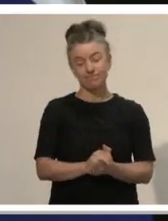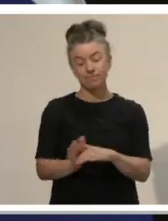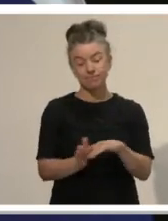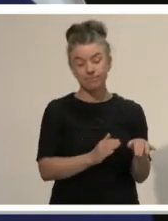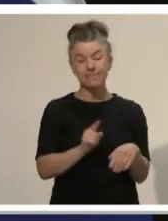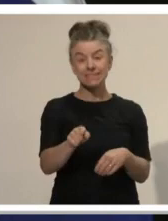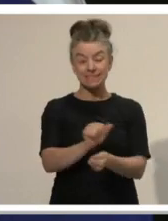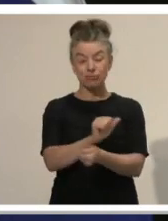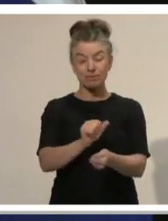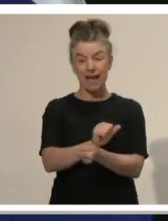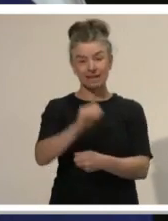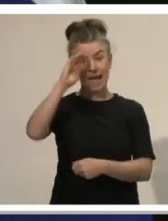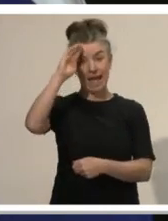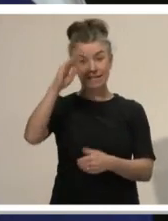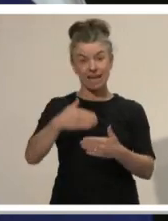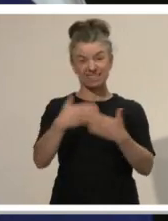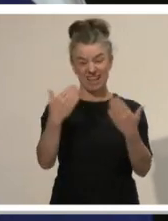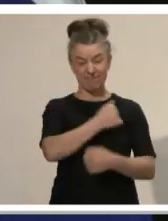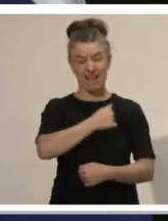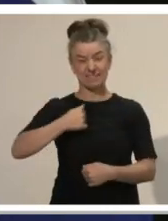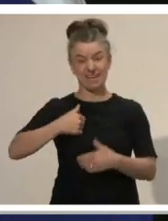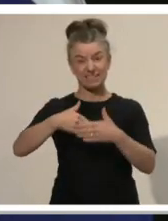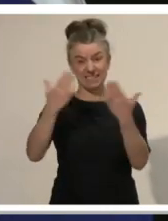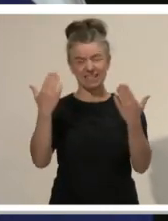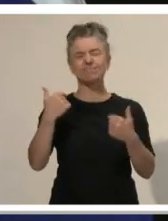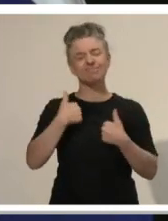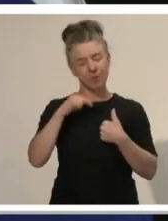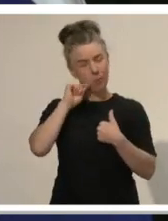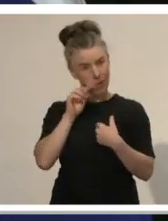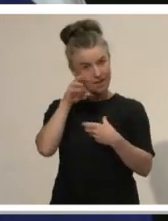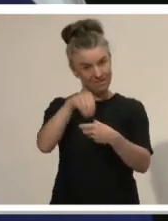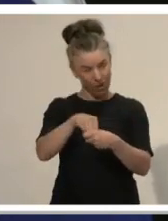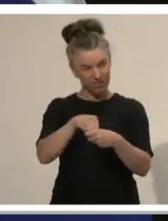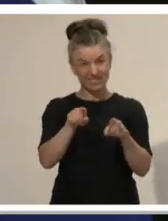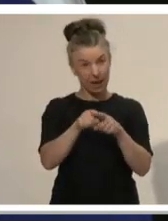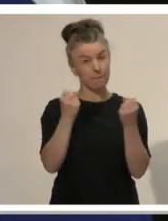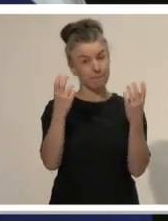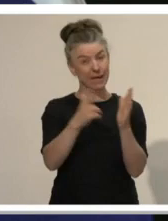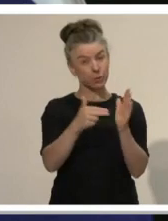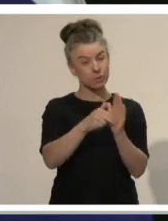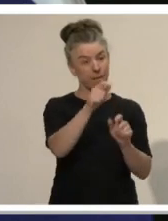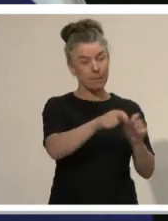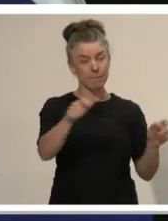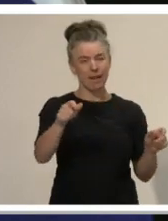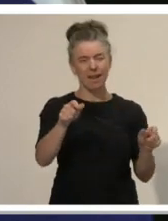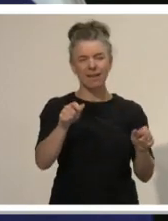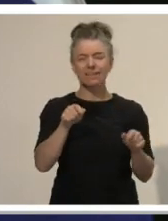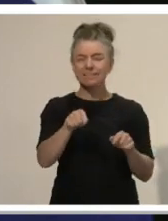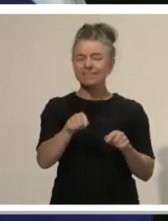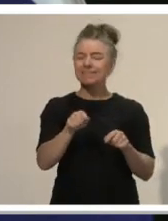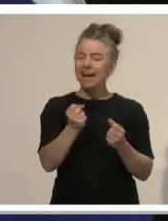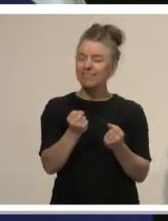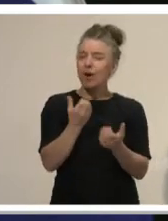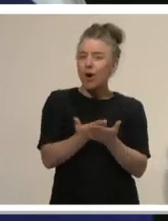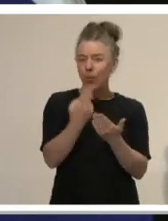Saturday, Anzac Day, I will be one of many New Zealanders who will take part in an initiative called Stand at Dawn. The RSA